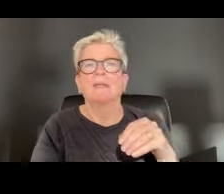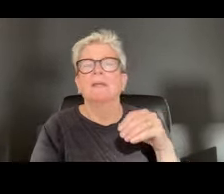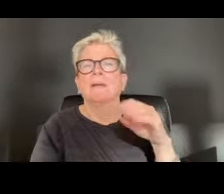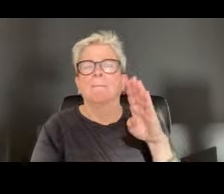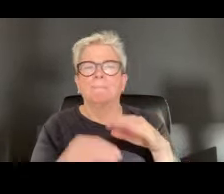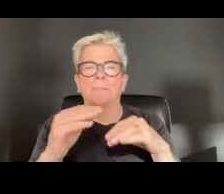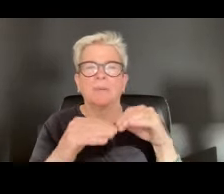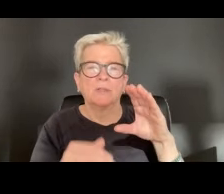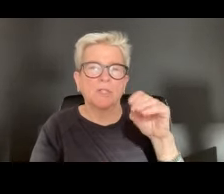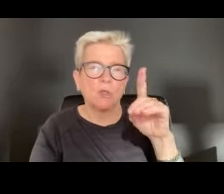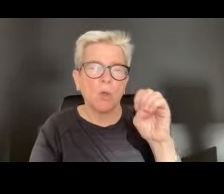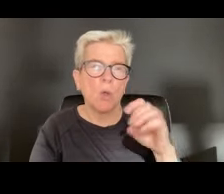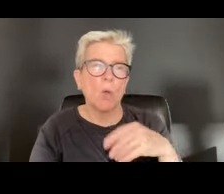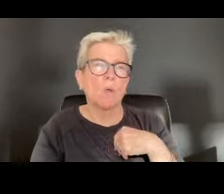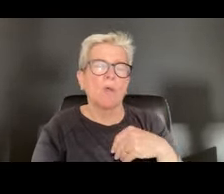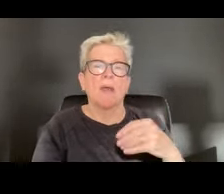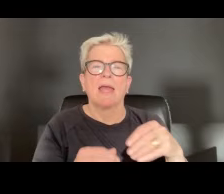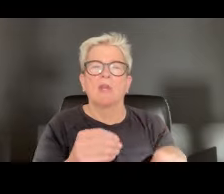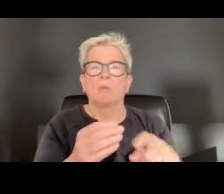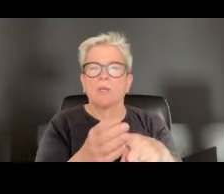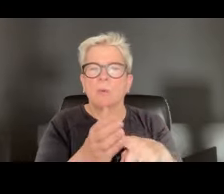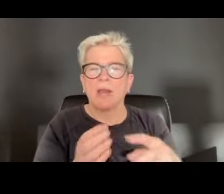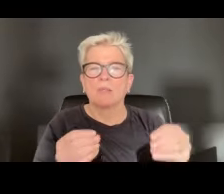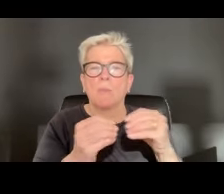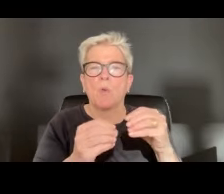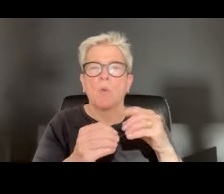factors like that. Next slide.